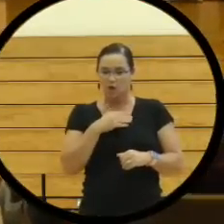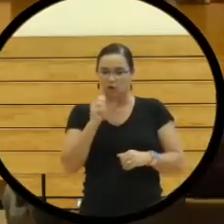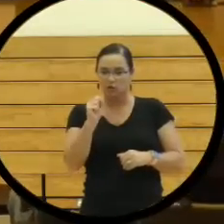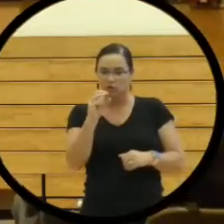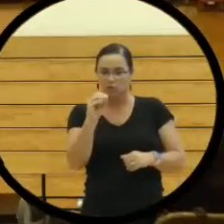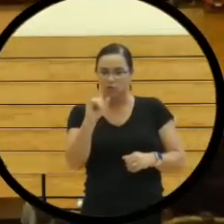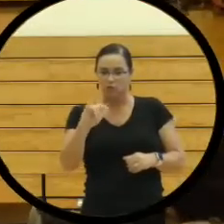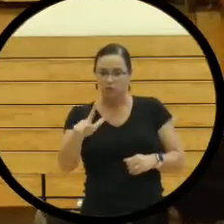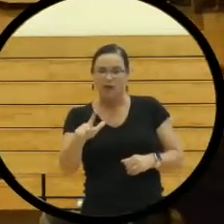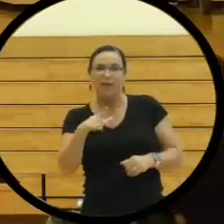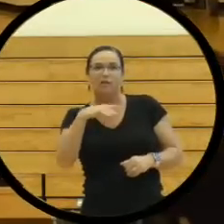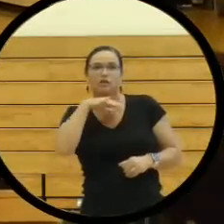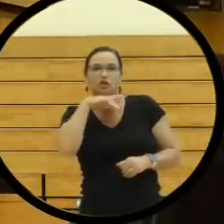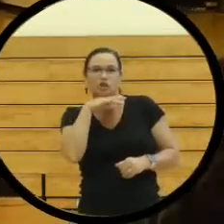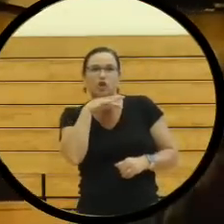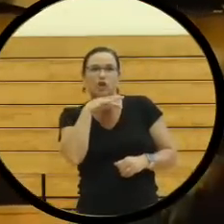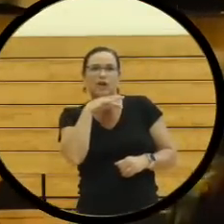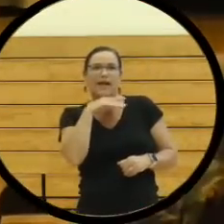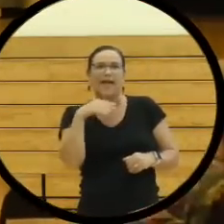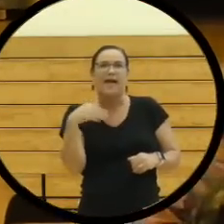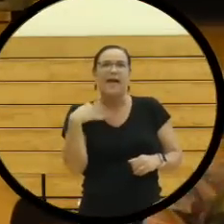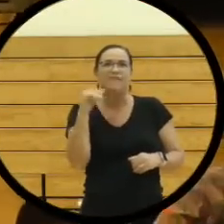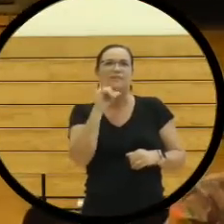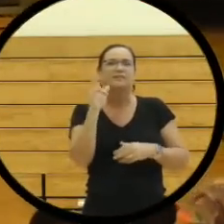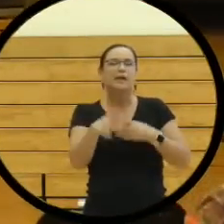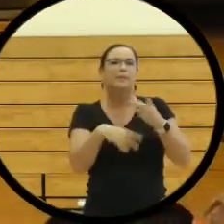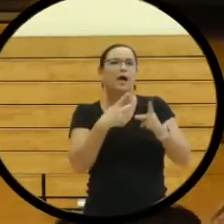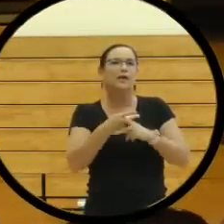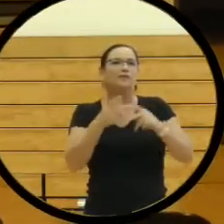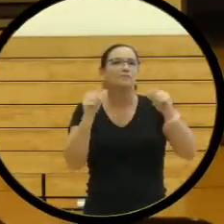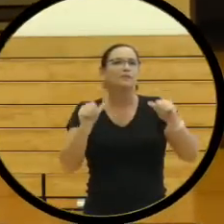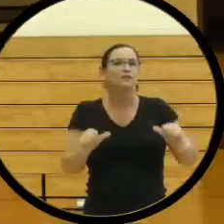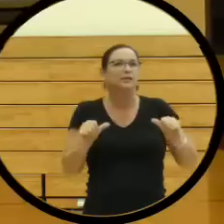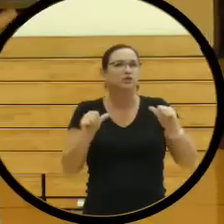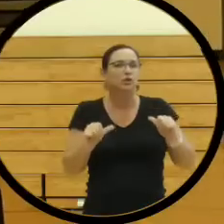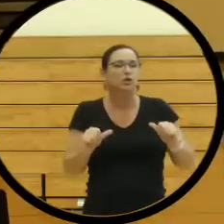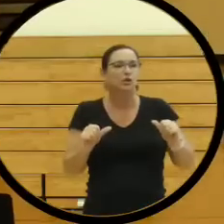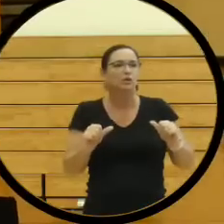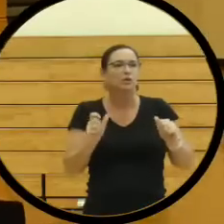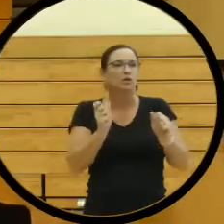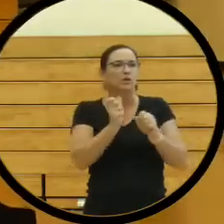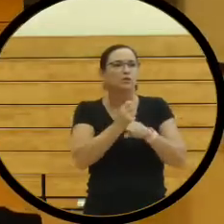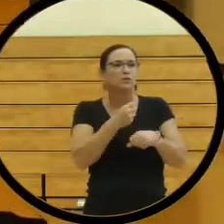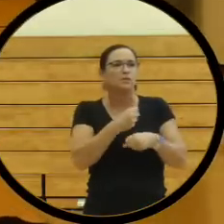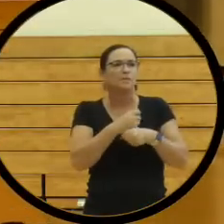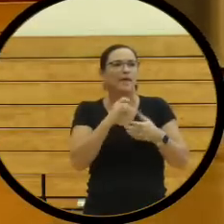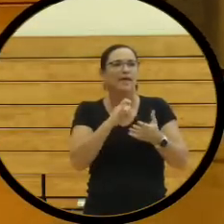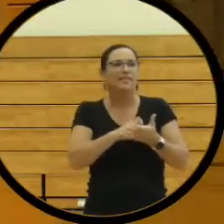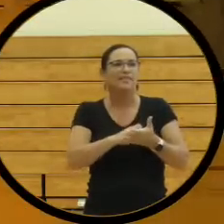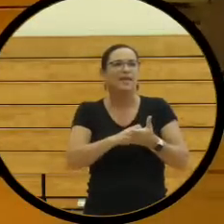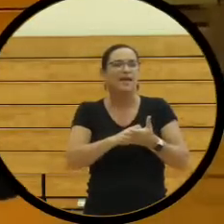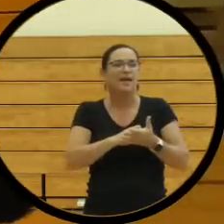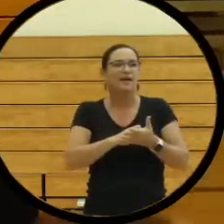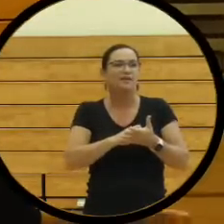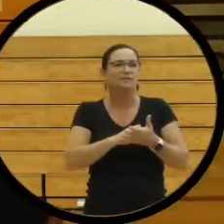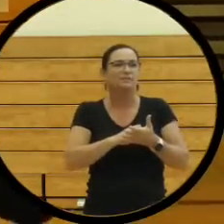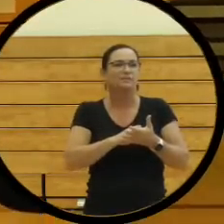soil have the same kind of potential to create that,